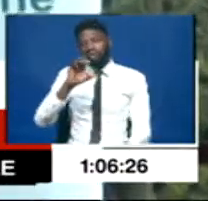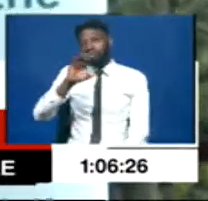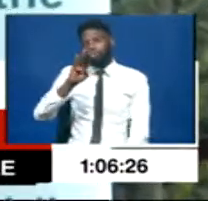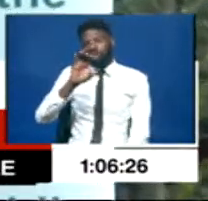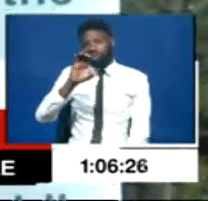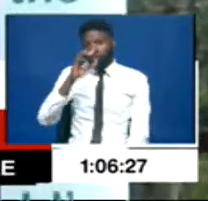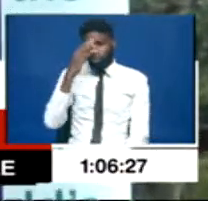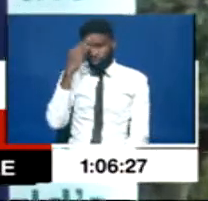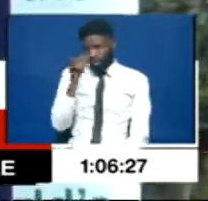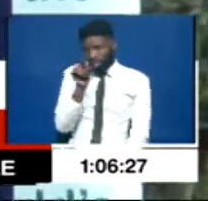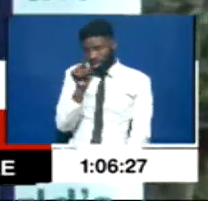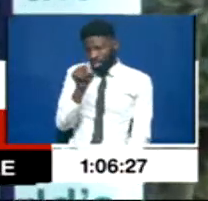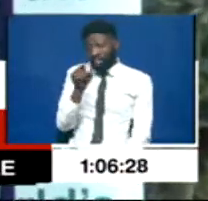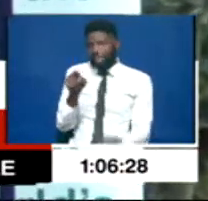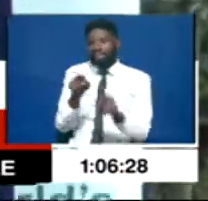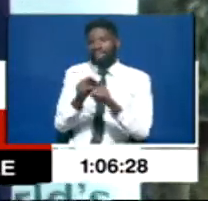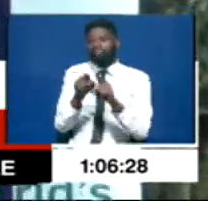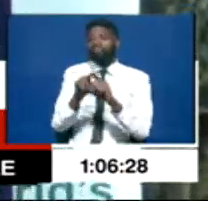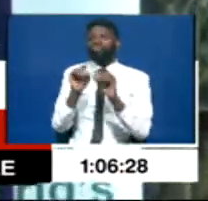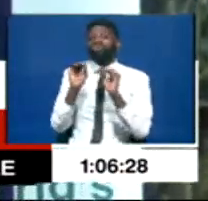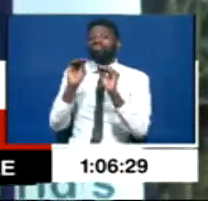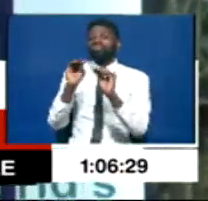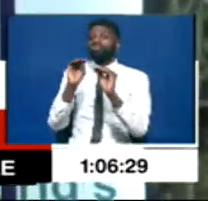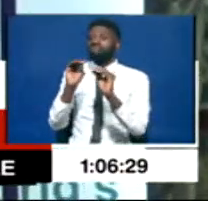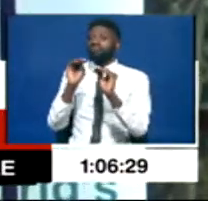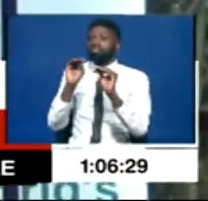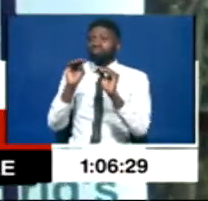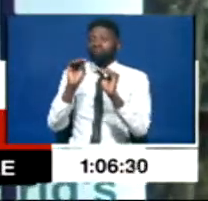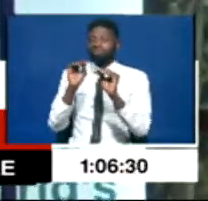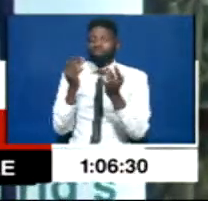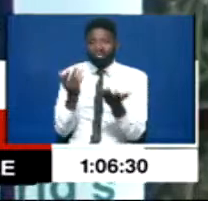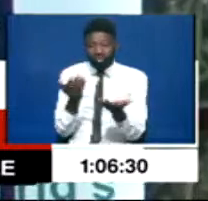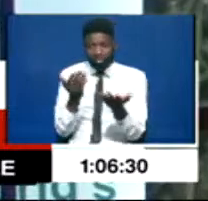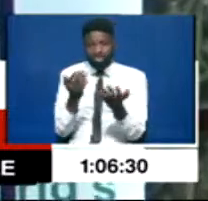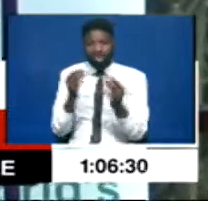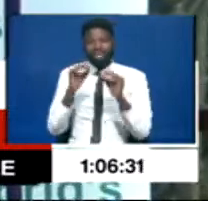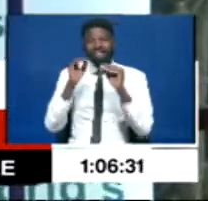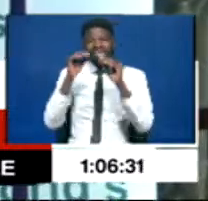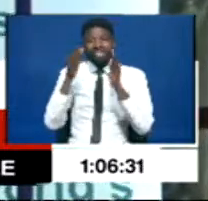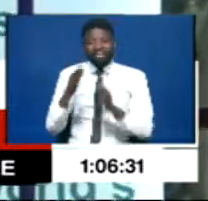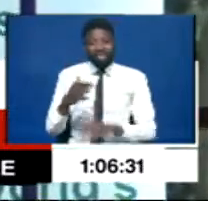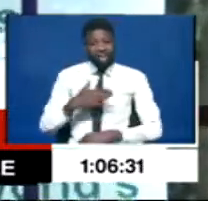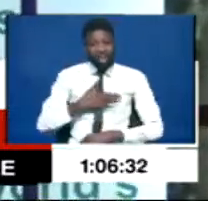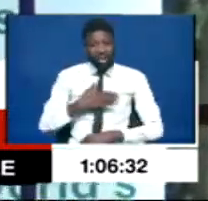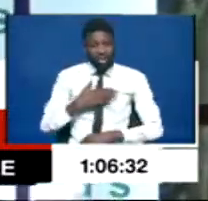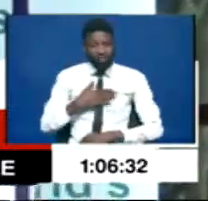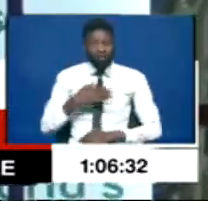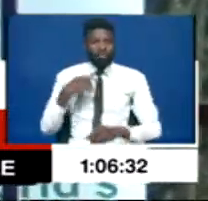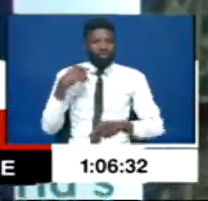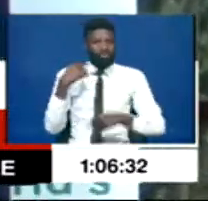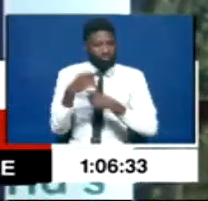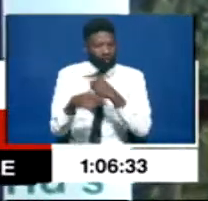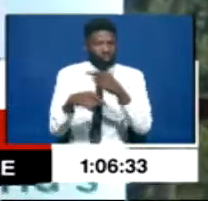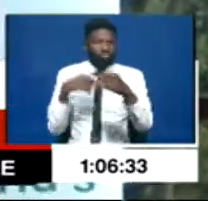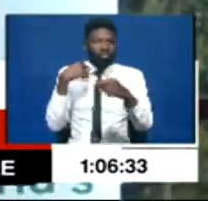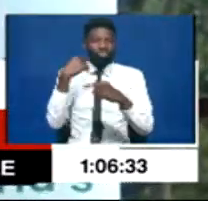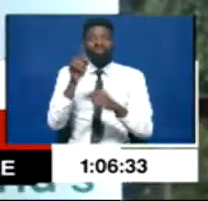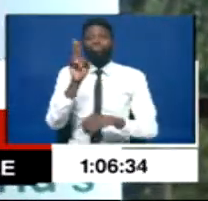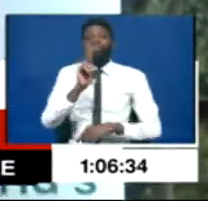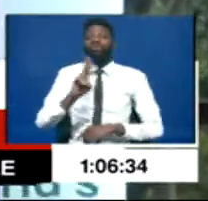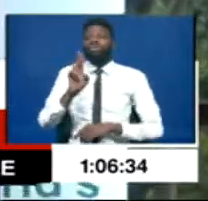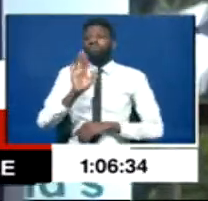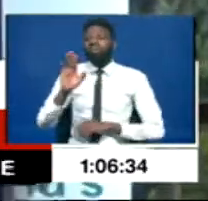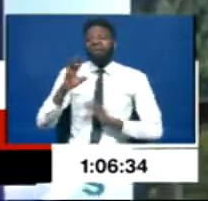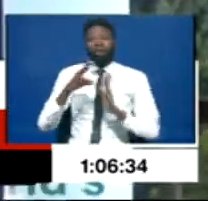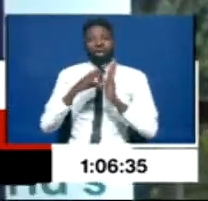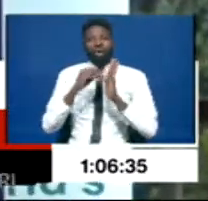the TPD, so that our teachers may not continue using the notes they wrote in college or the notes